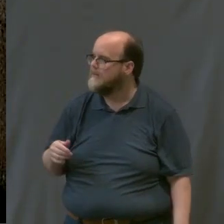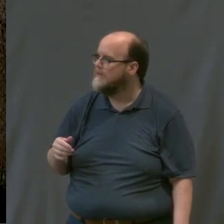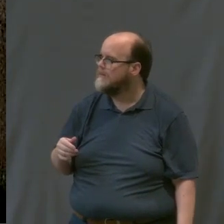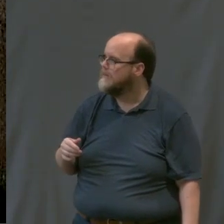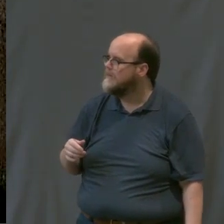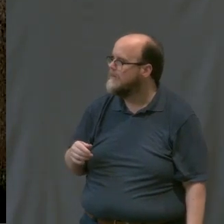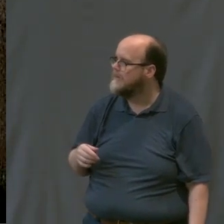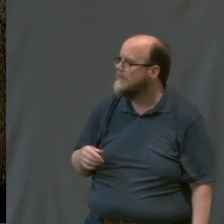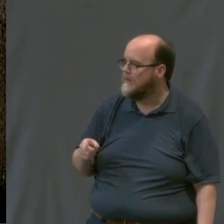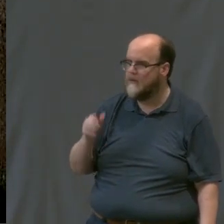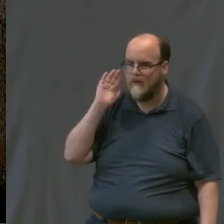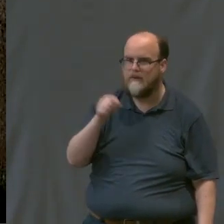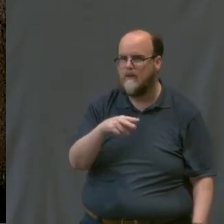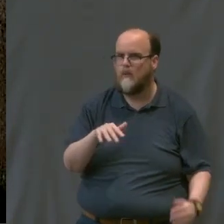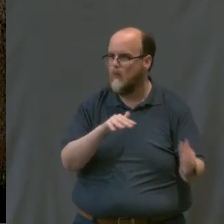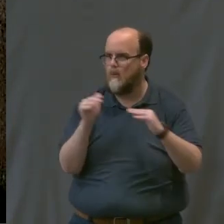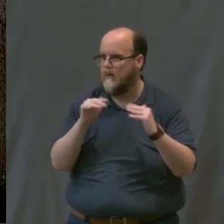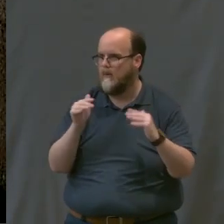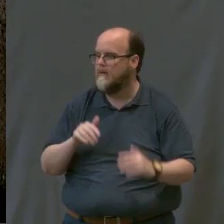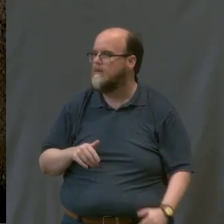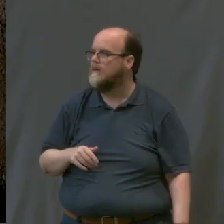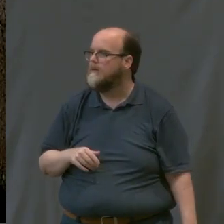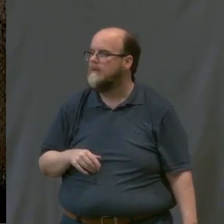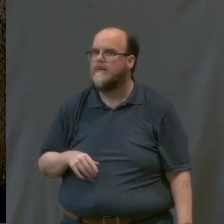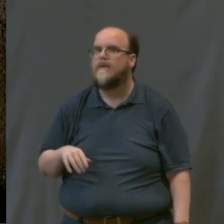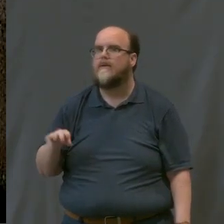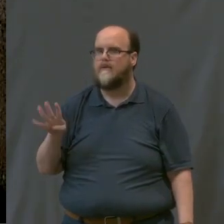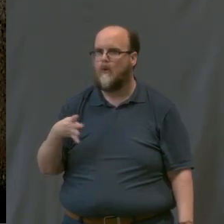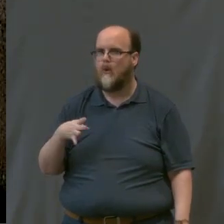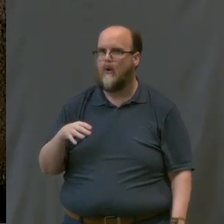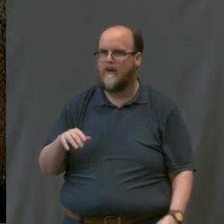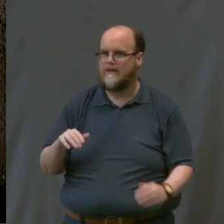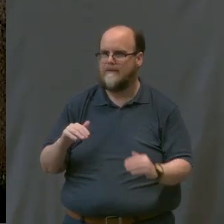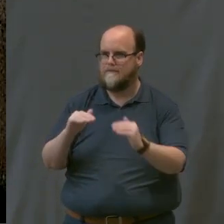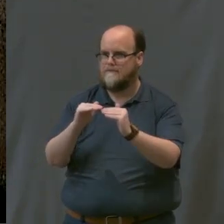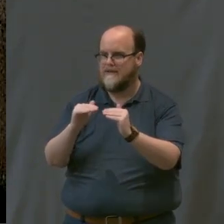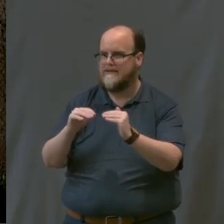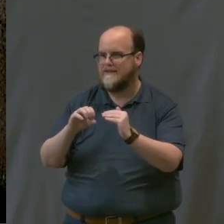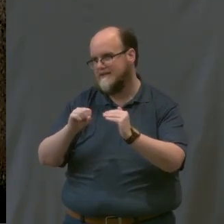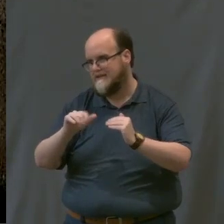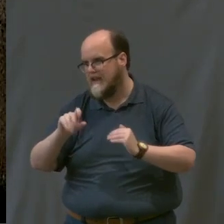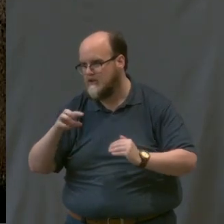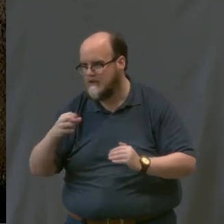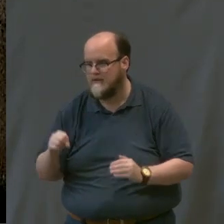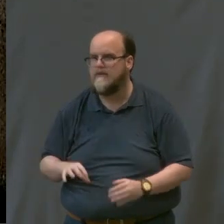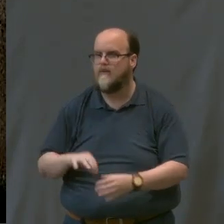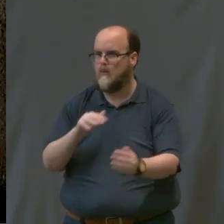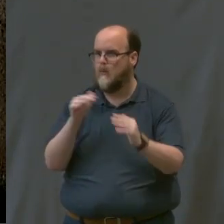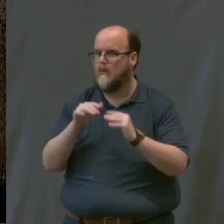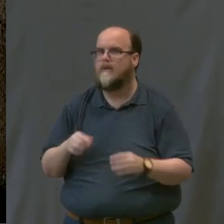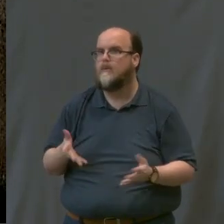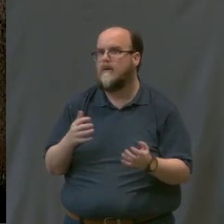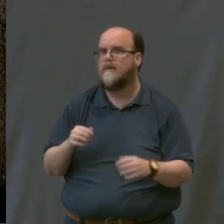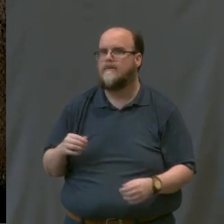Excellent. Everybody hear that? He said war. The 4 stages of war. If you want to defeat an enemy, what do? You do these